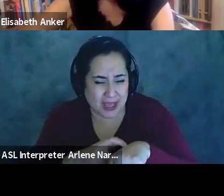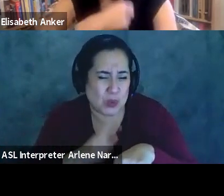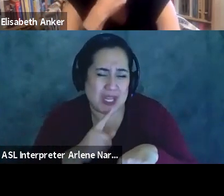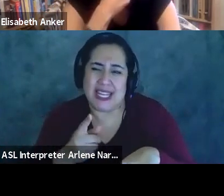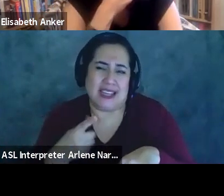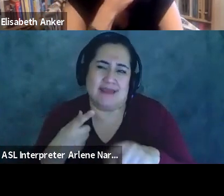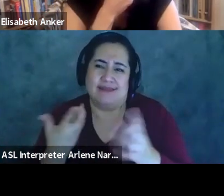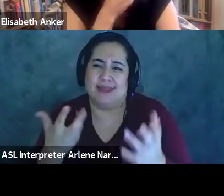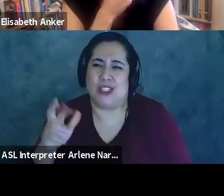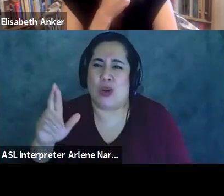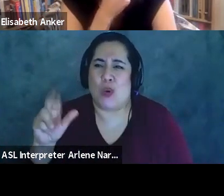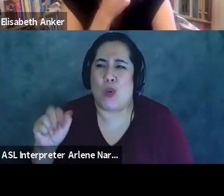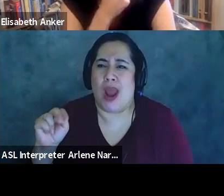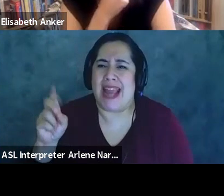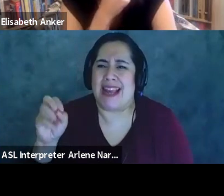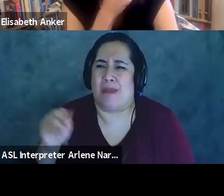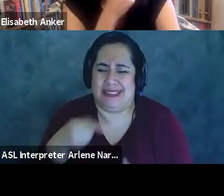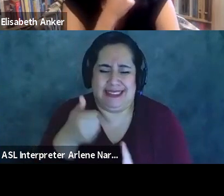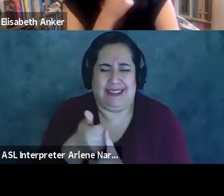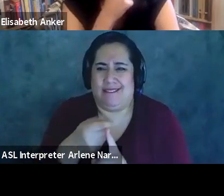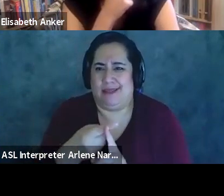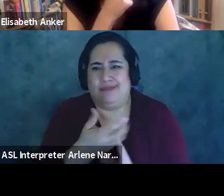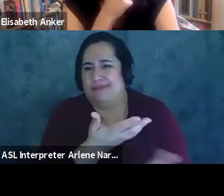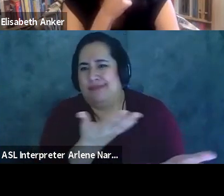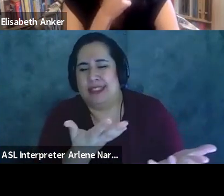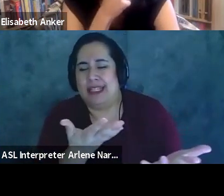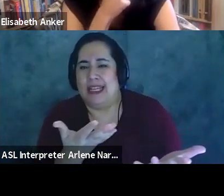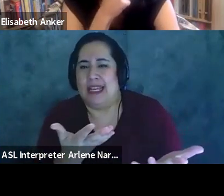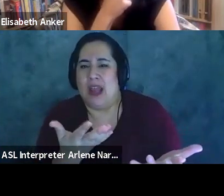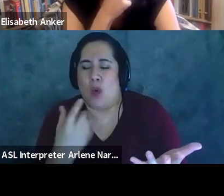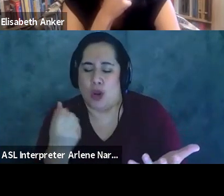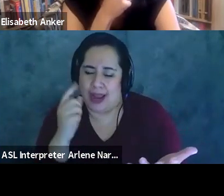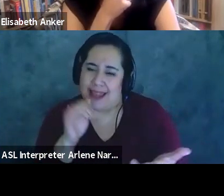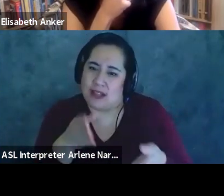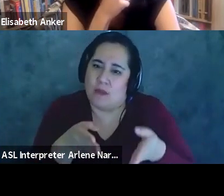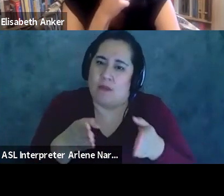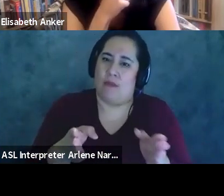randomness, randomness itself understood as a mode